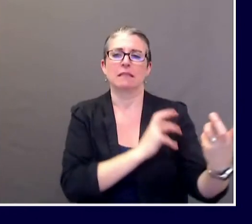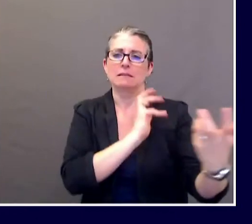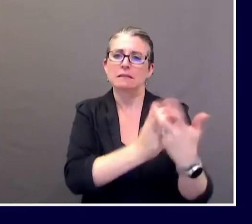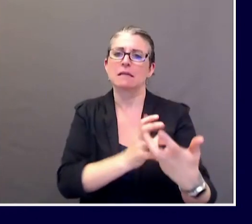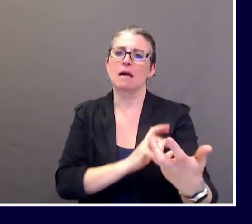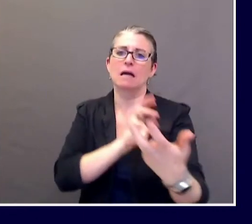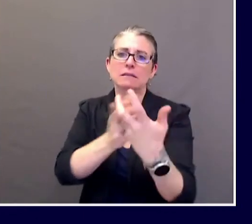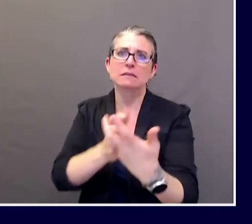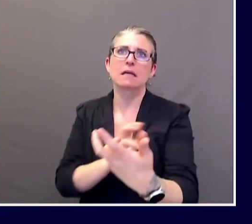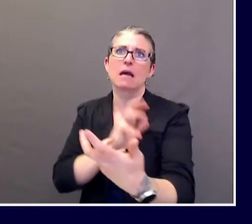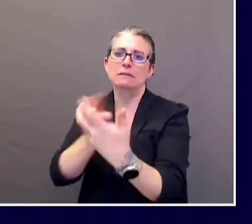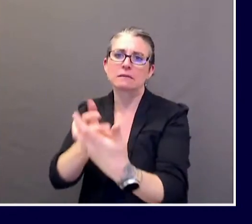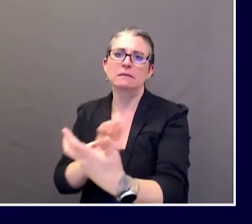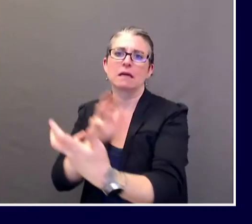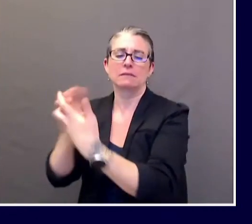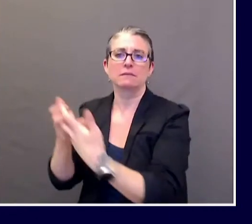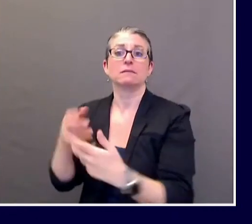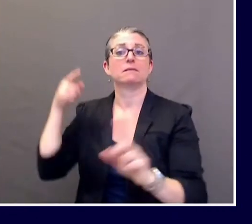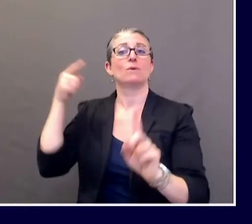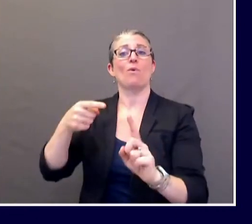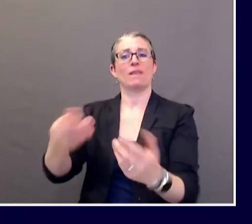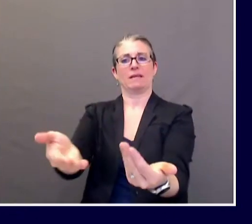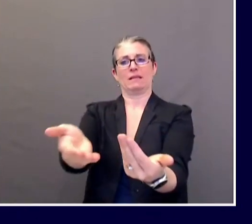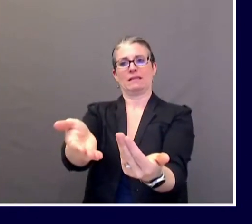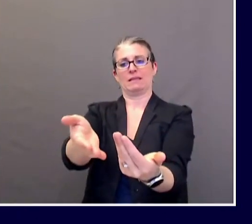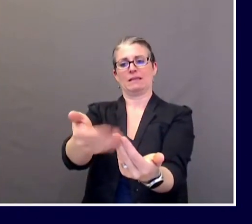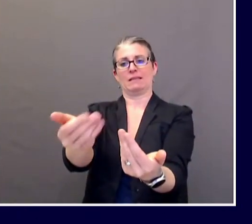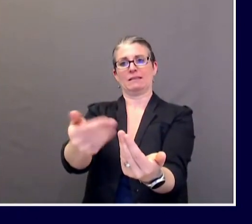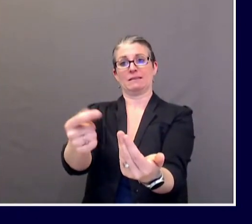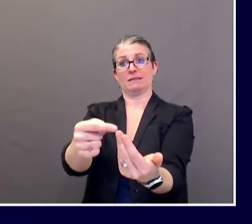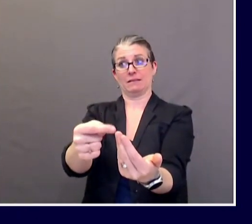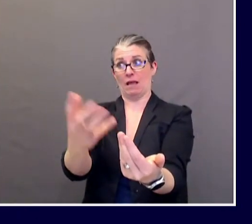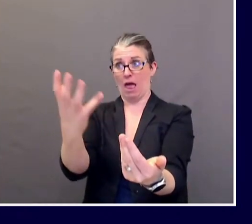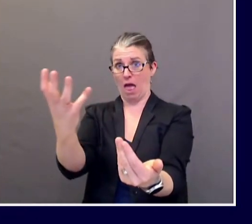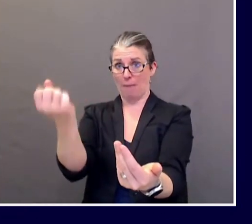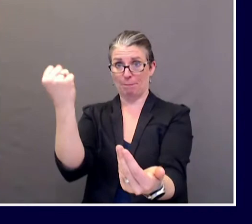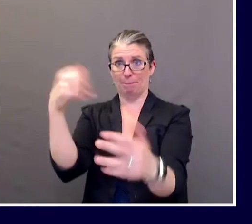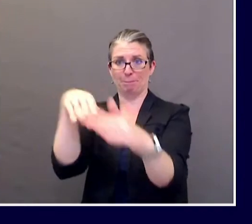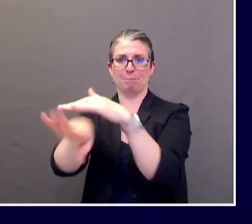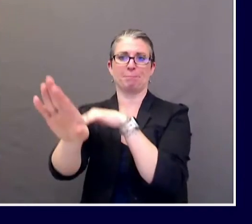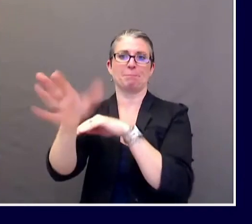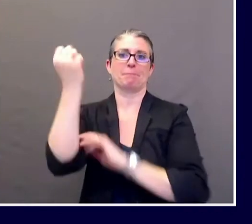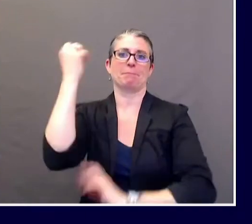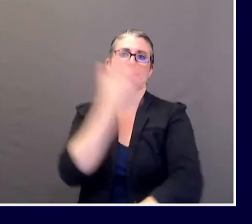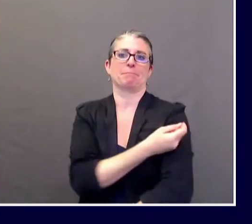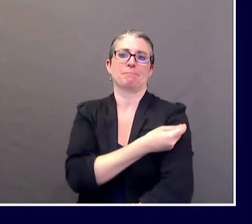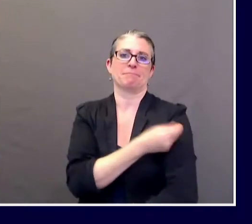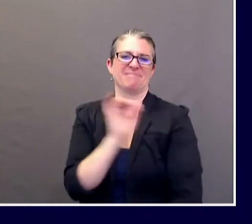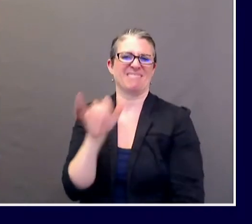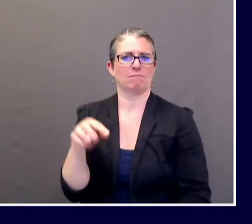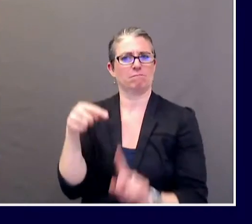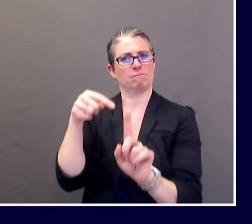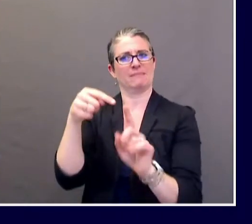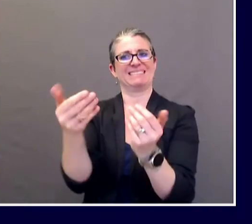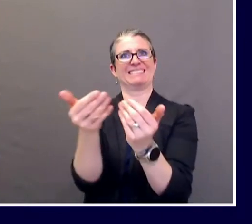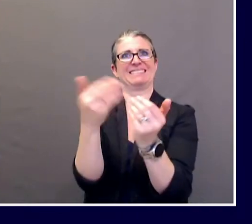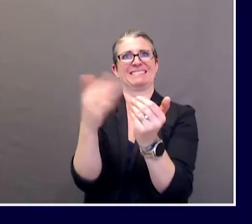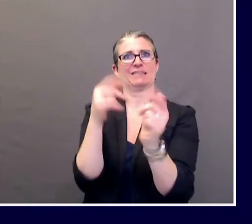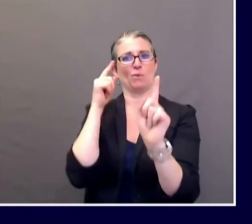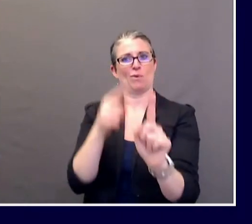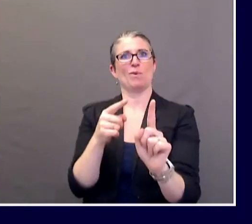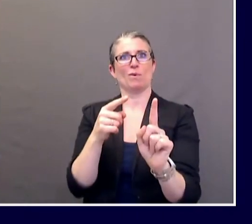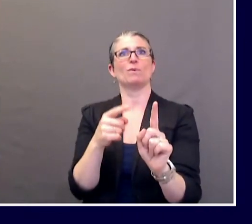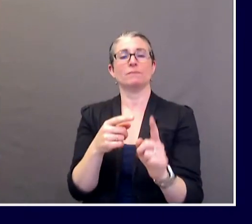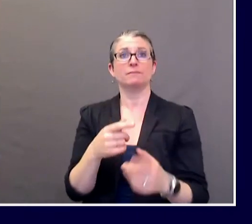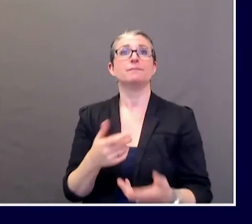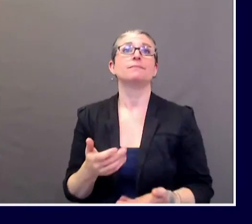that between work, childcare, family caregiving responsibilities, there are other barriers. So walk-in hours are one